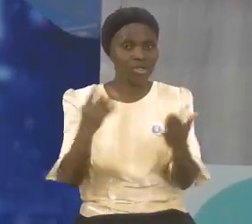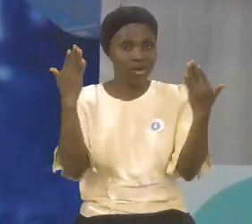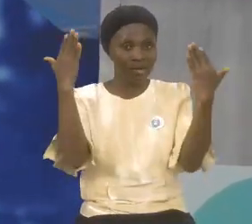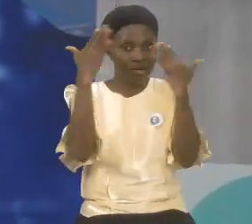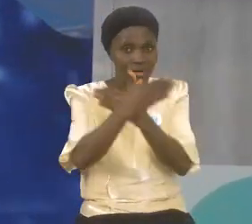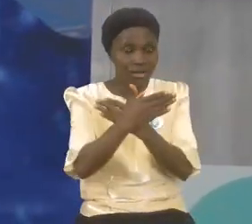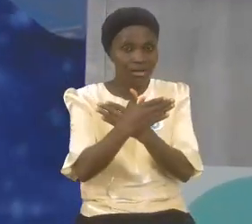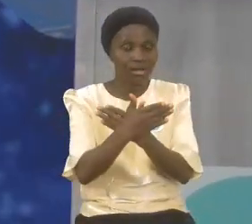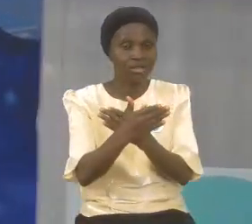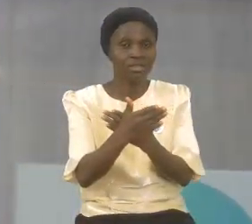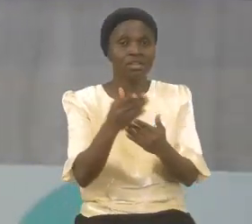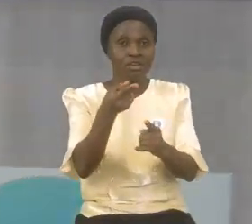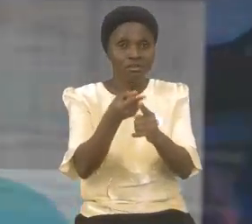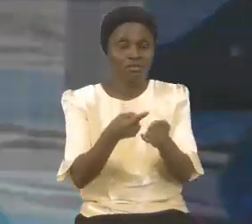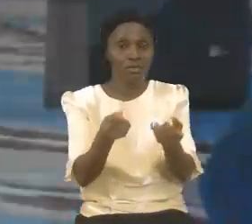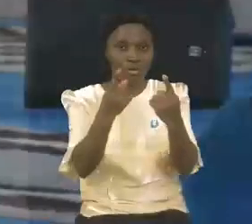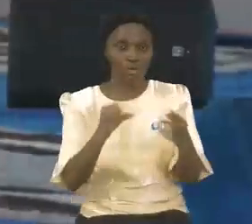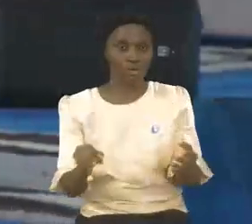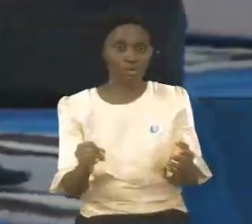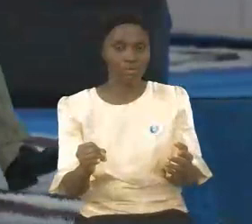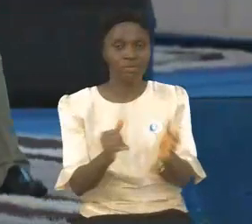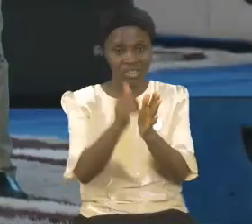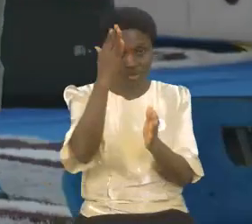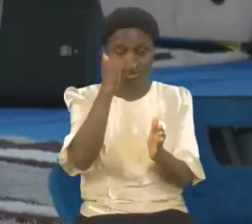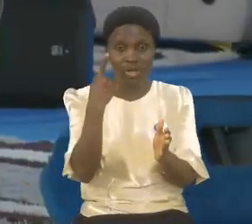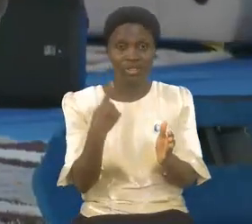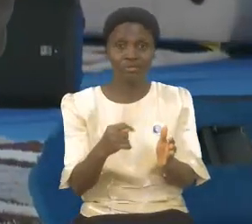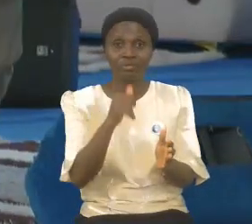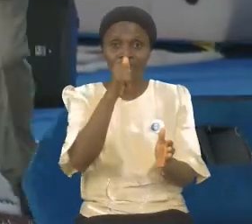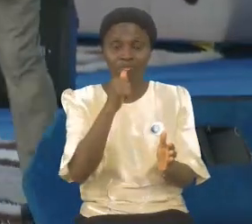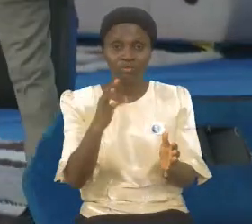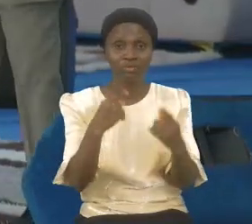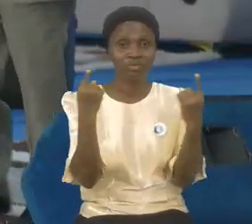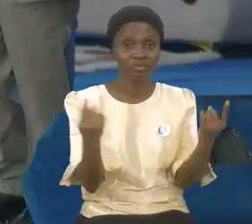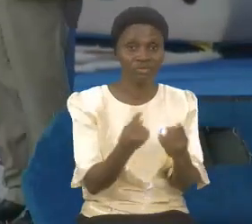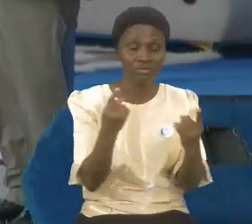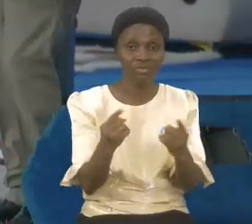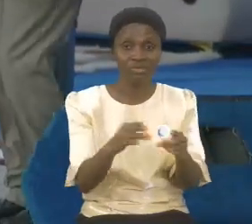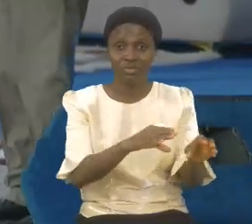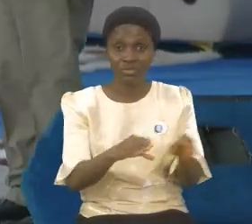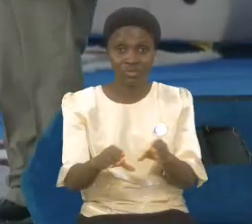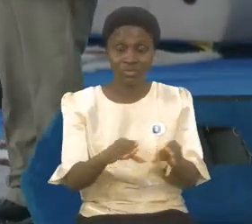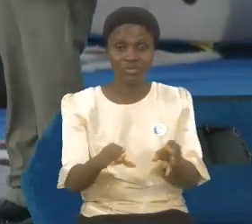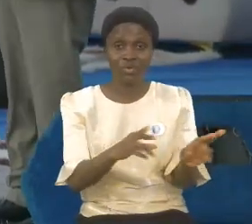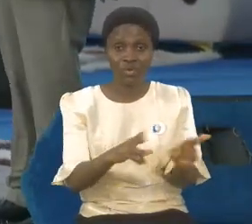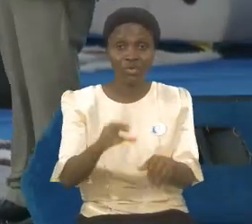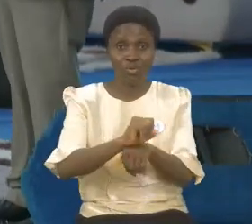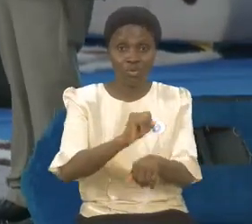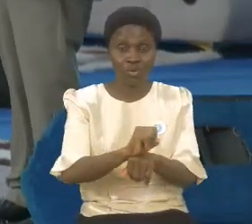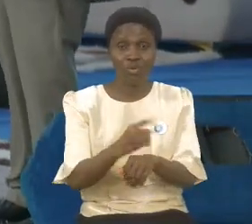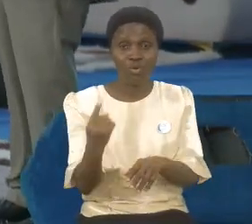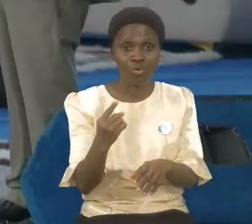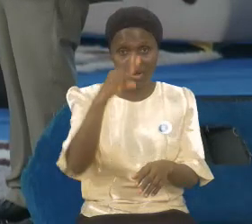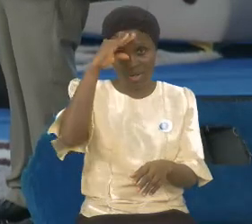the Antichrist. That's why he says the mystery of iniquity doth already work. Only he who